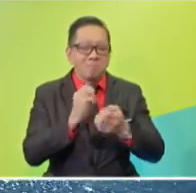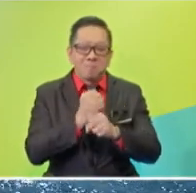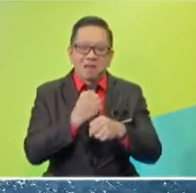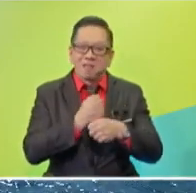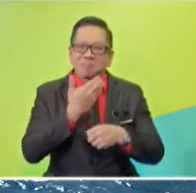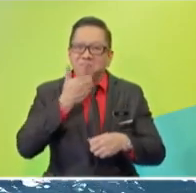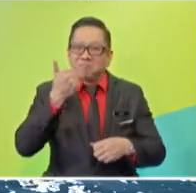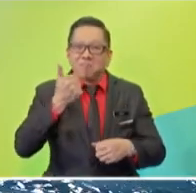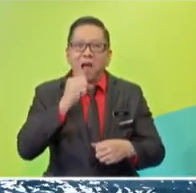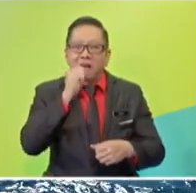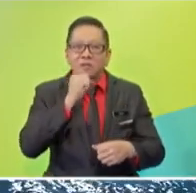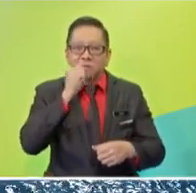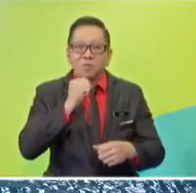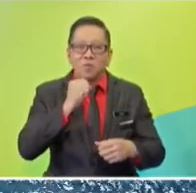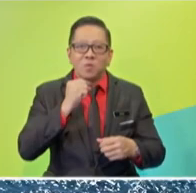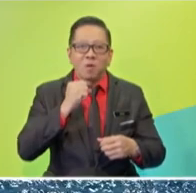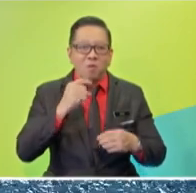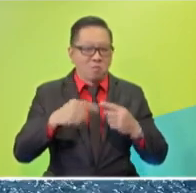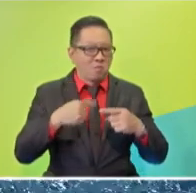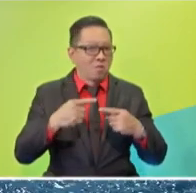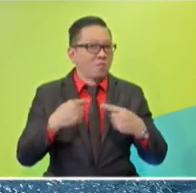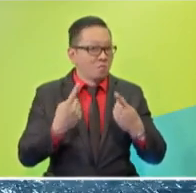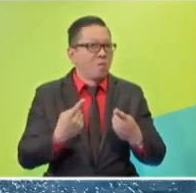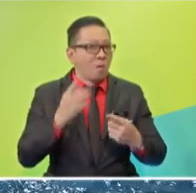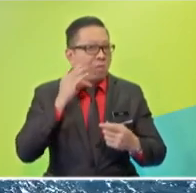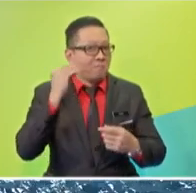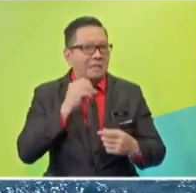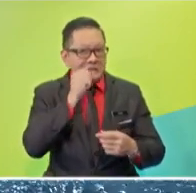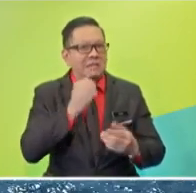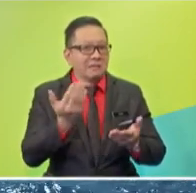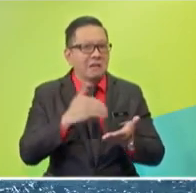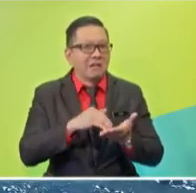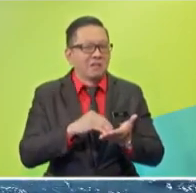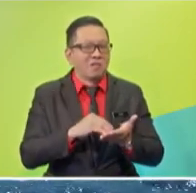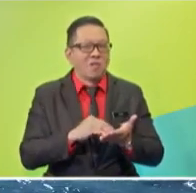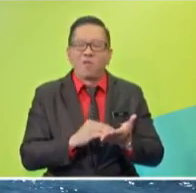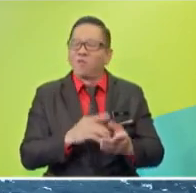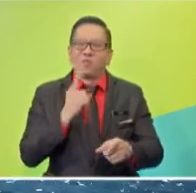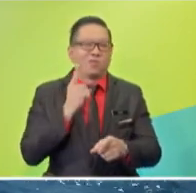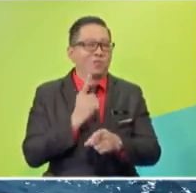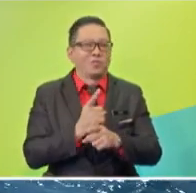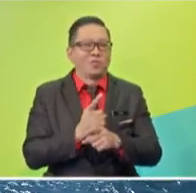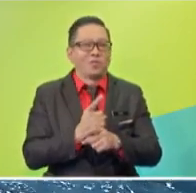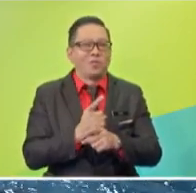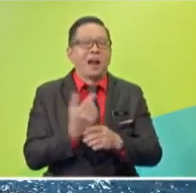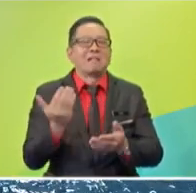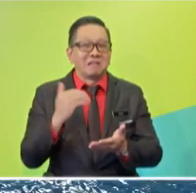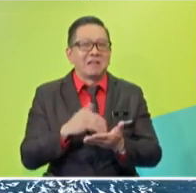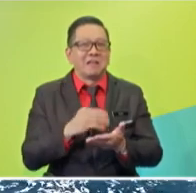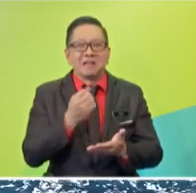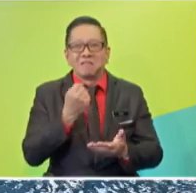cream. And when you go home, do you eat ice cream? Of course I do. Thank you,